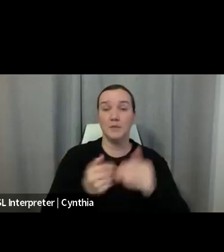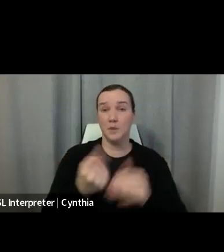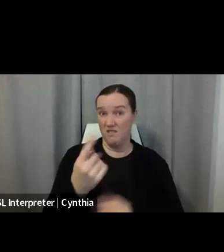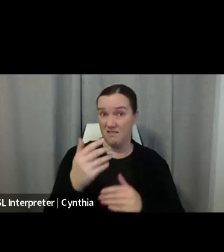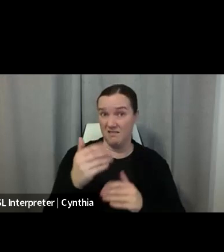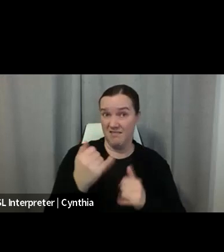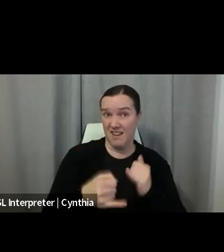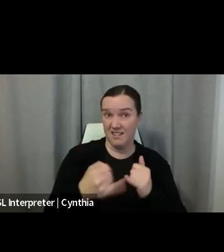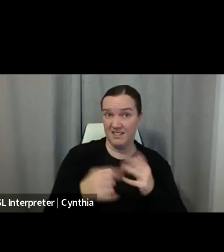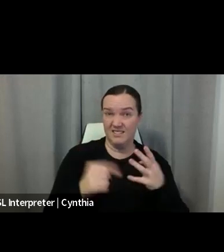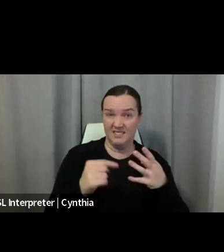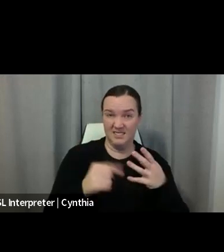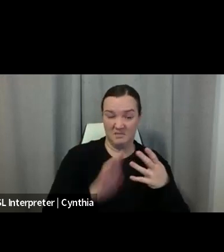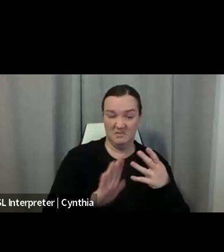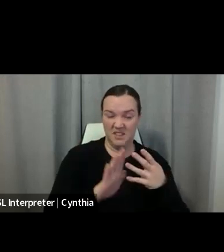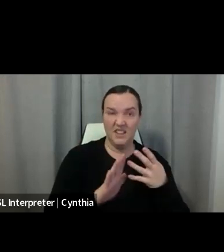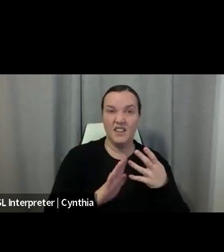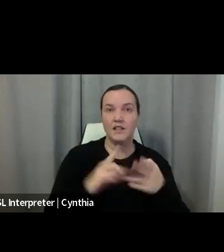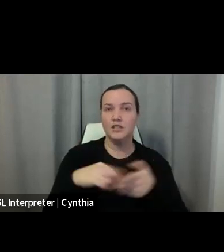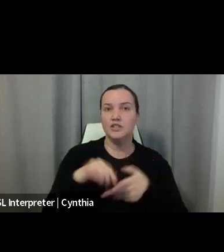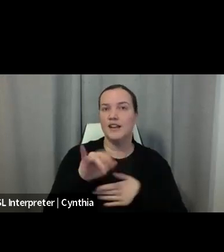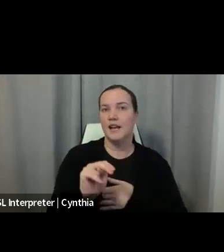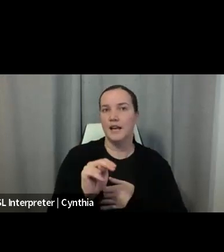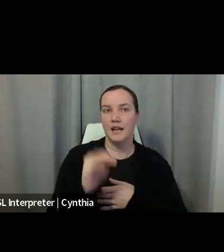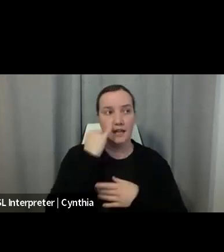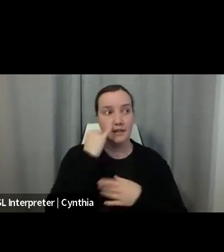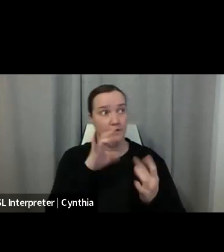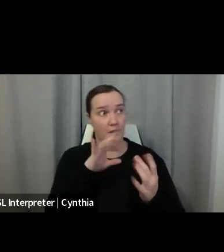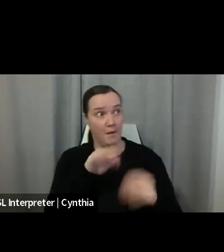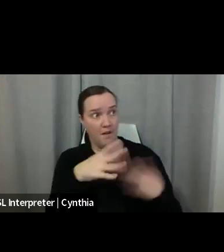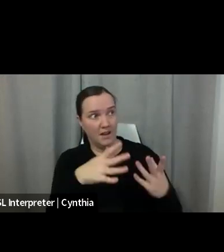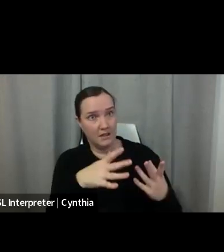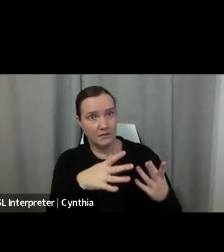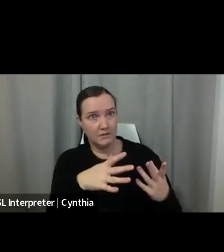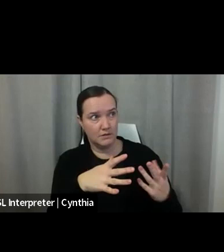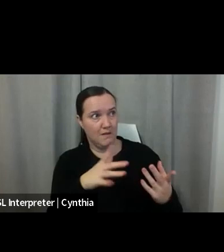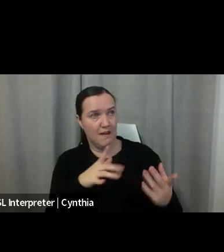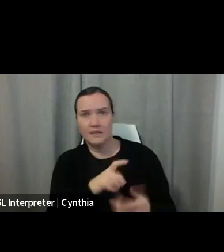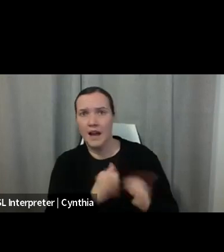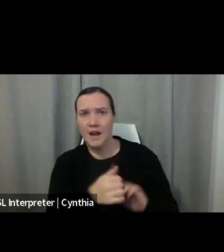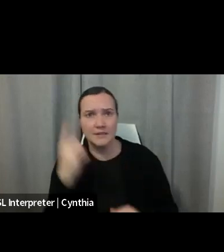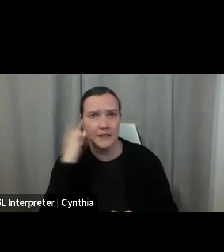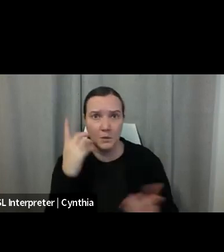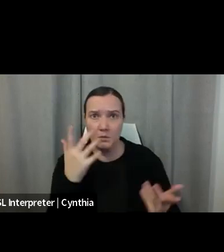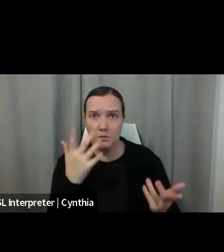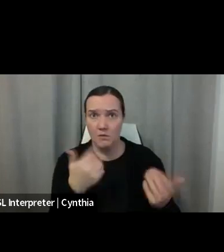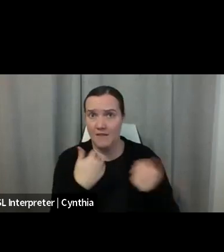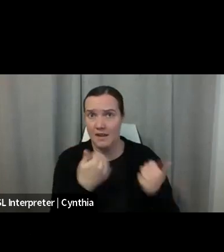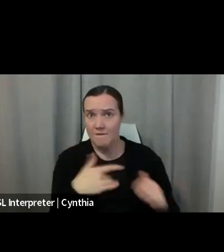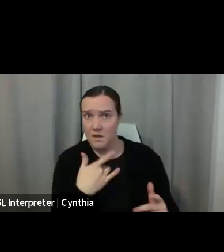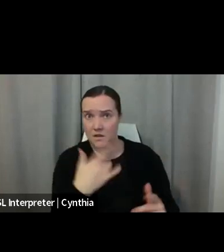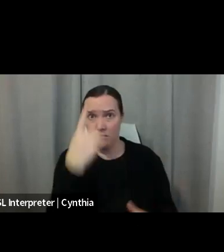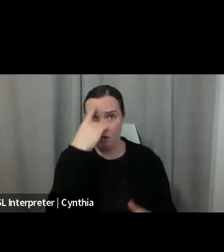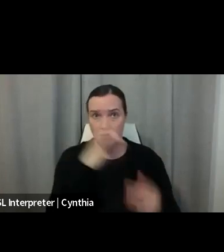end is always that checking with, even though we're giving the feedback, to say, how does that sound? And do you have any thoughts about that? Because yeah, absolutely. There